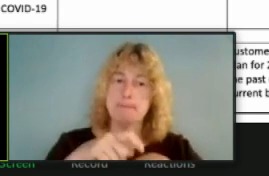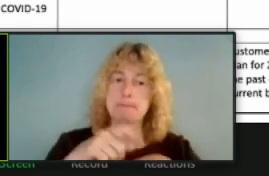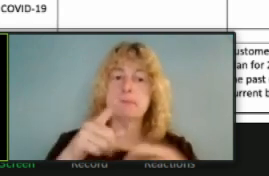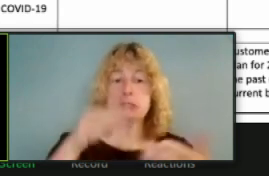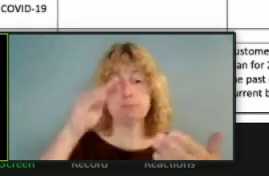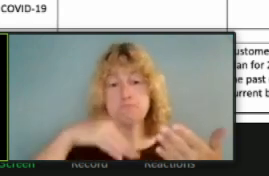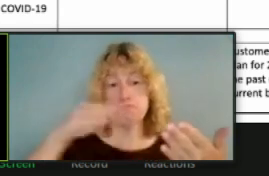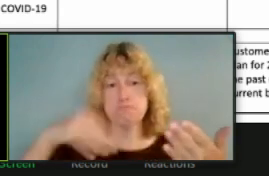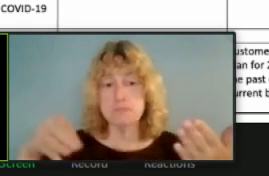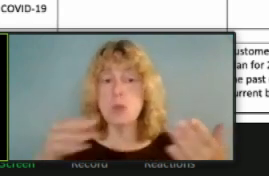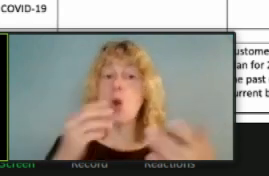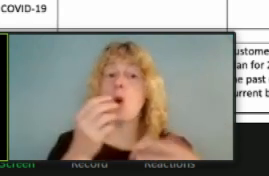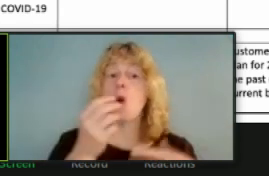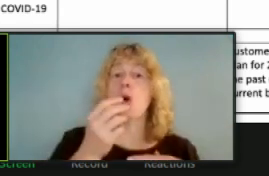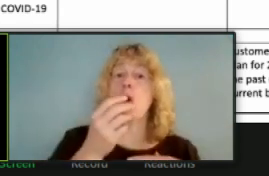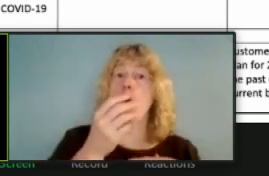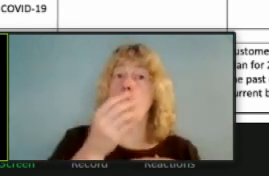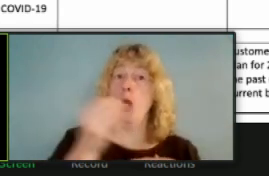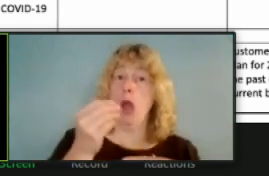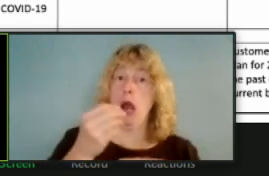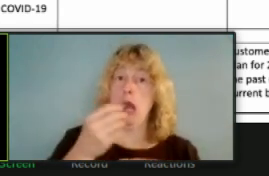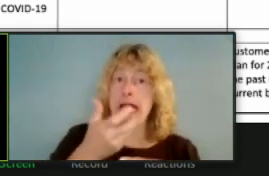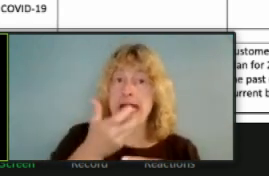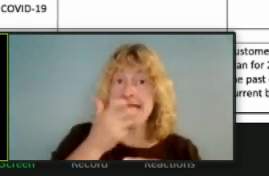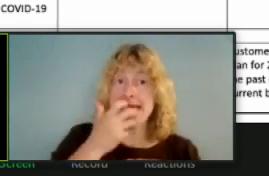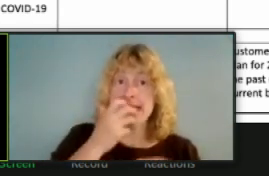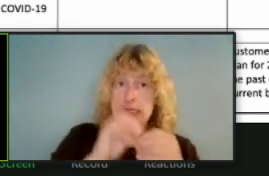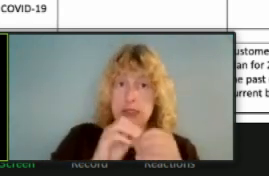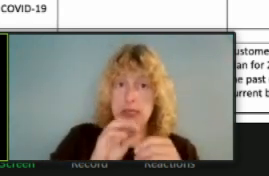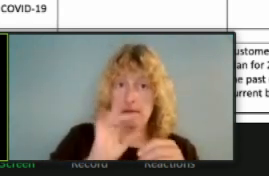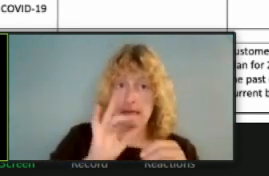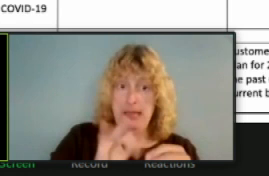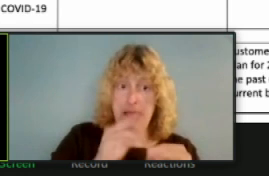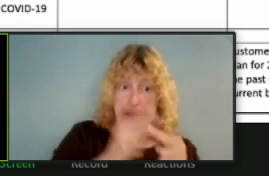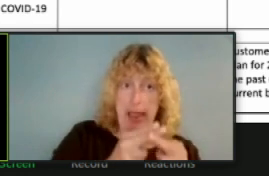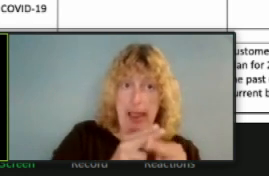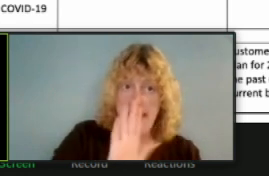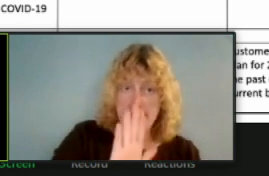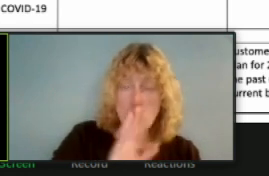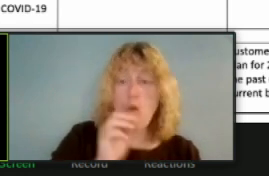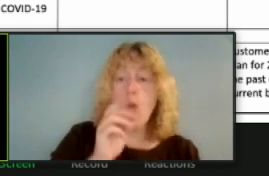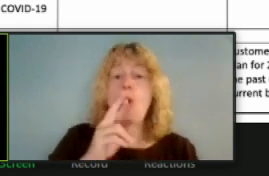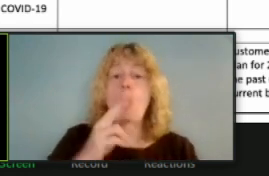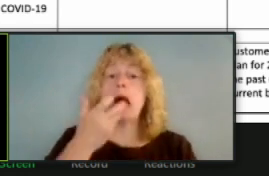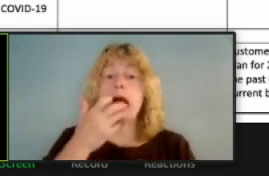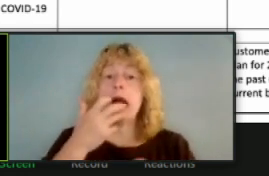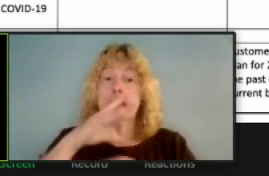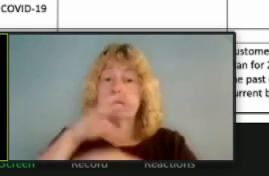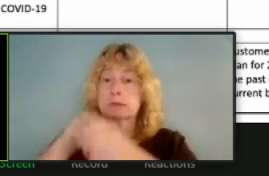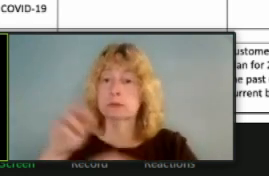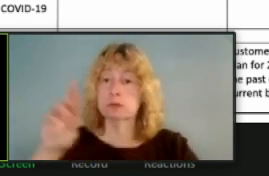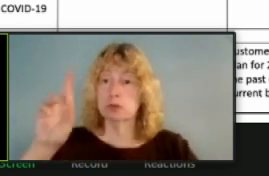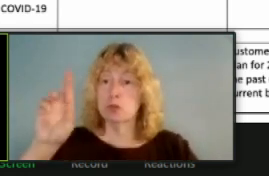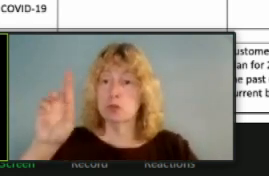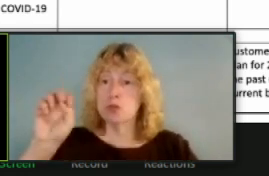my heat is included in my rent, they should be applying for the home heating credit.